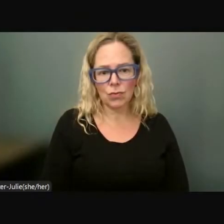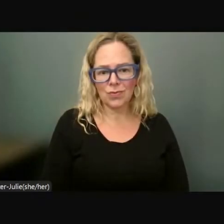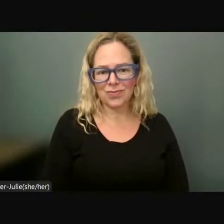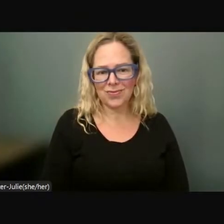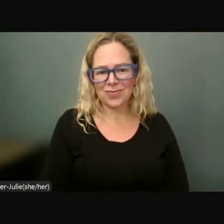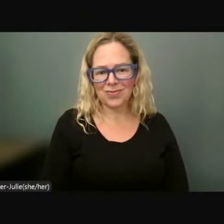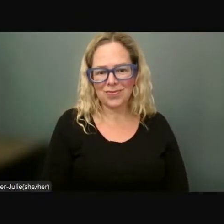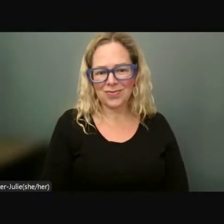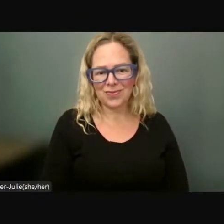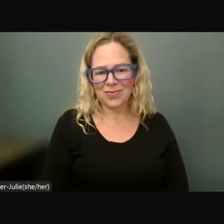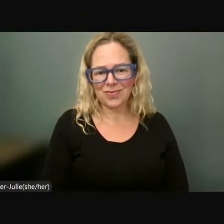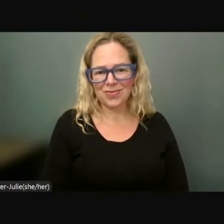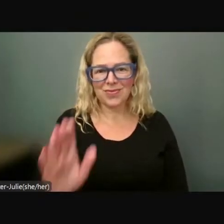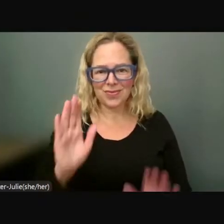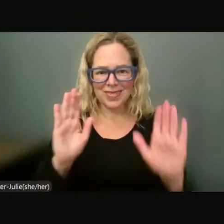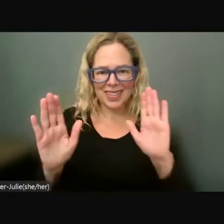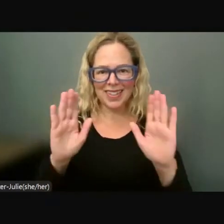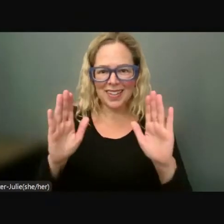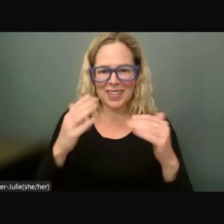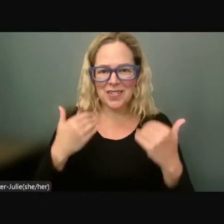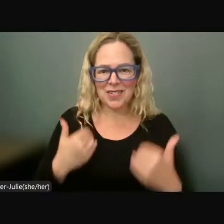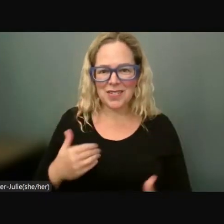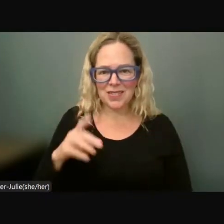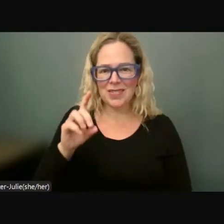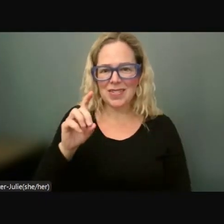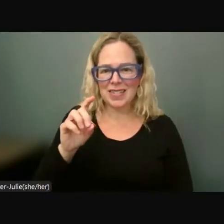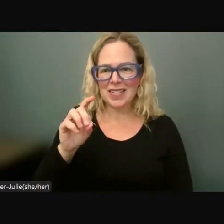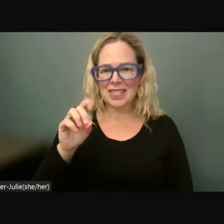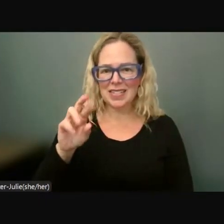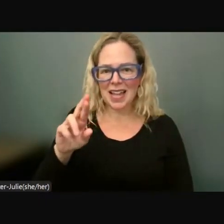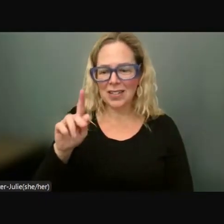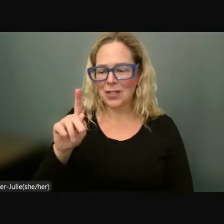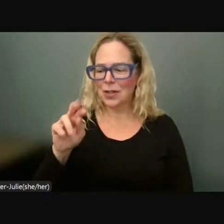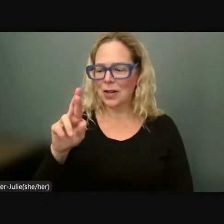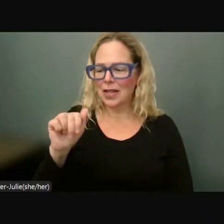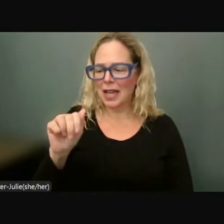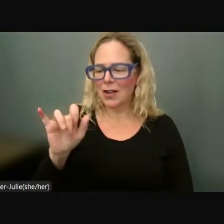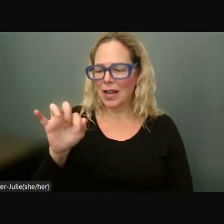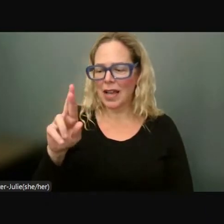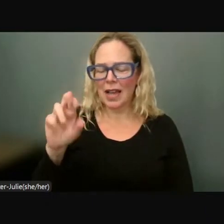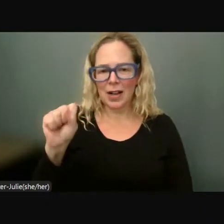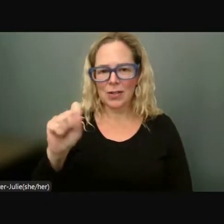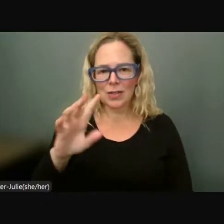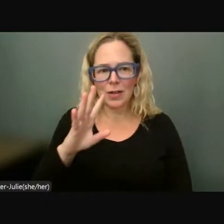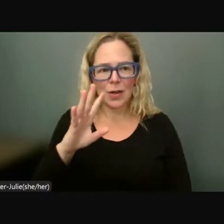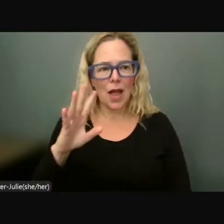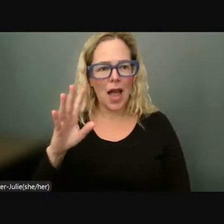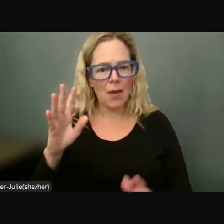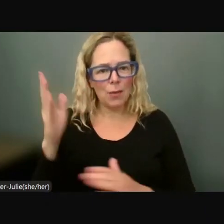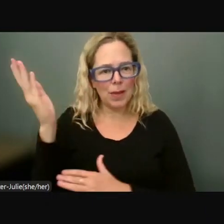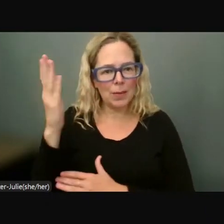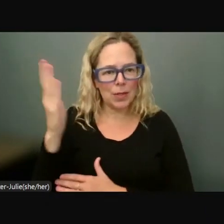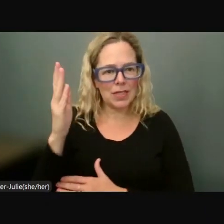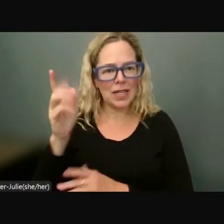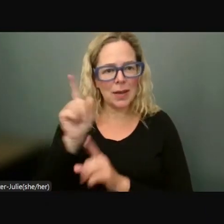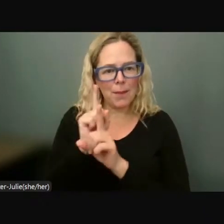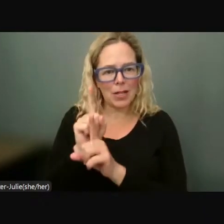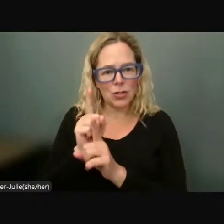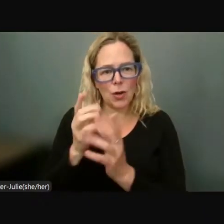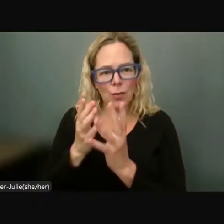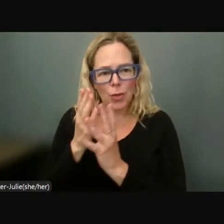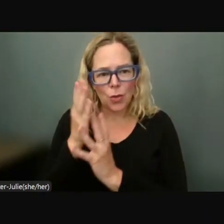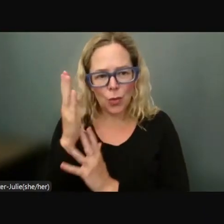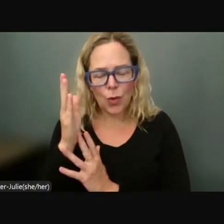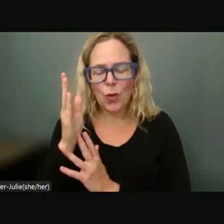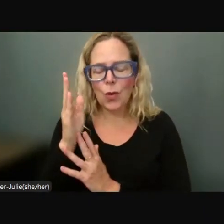Hi, my name is Dr. Kara Ayers, and I will be presenting Mentorship through a Disability Cultural Humility Lens, Transforming